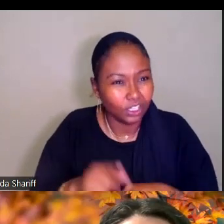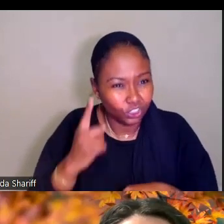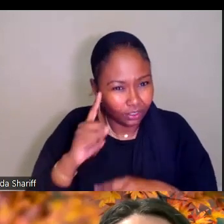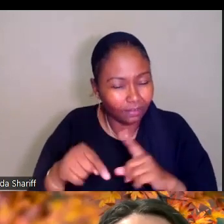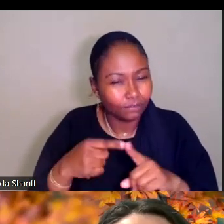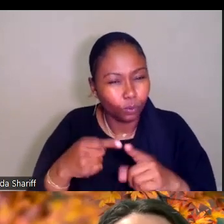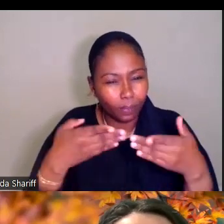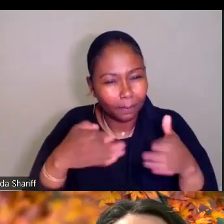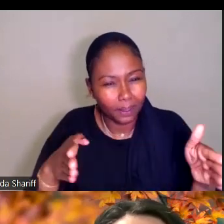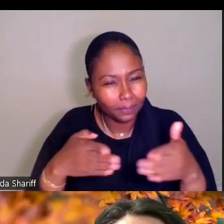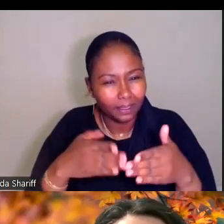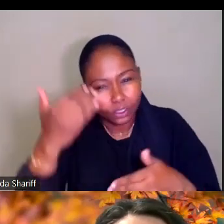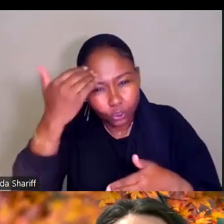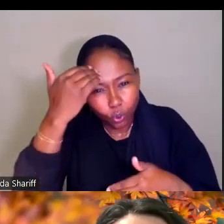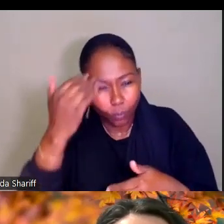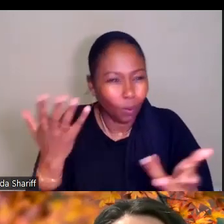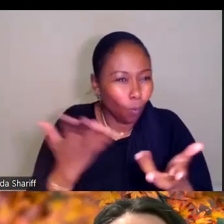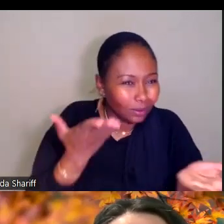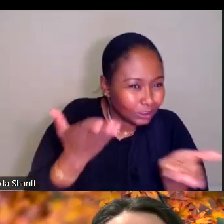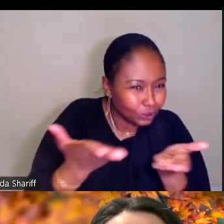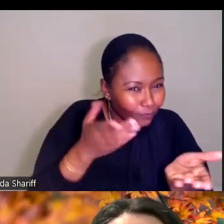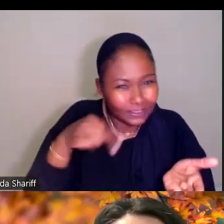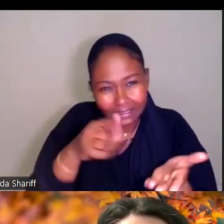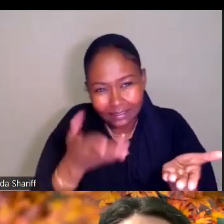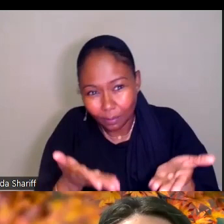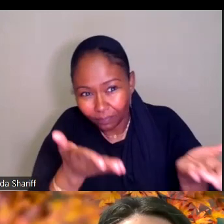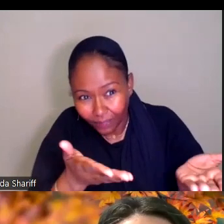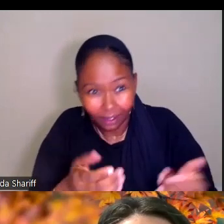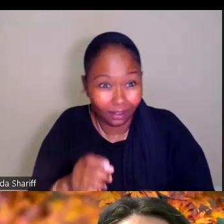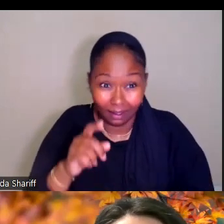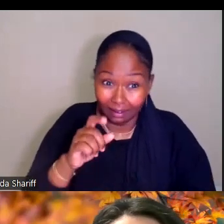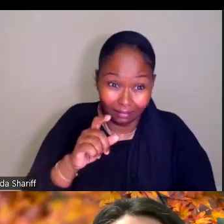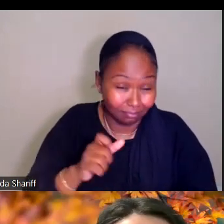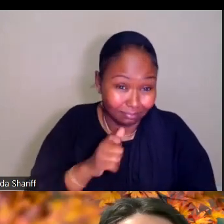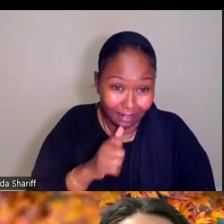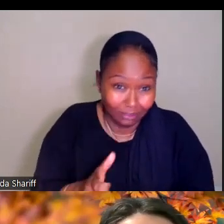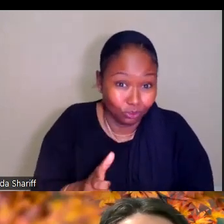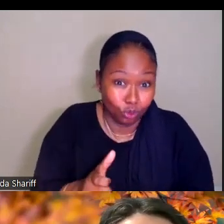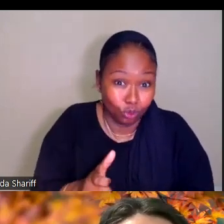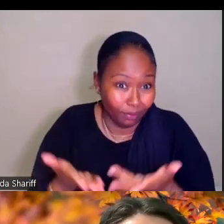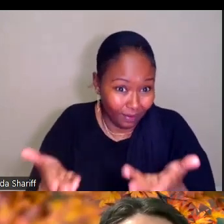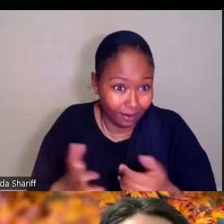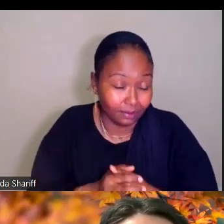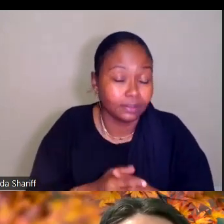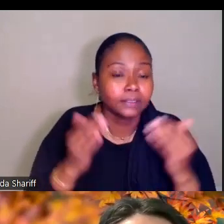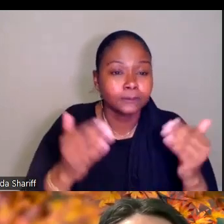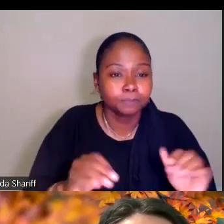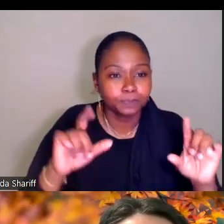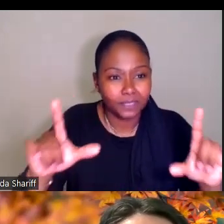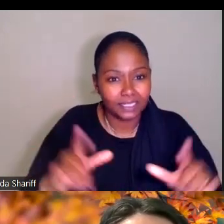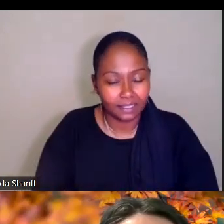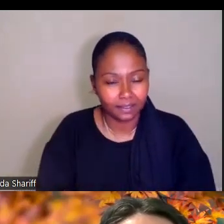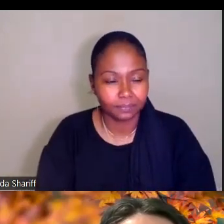and what services they can provide and what services they aren't able to provide. Next slide, please.